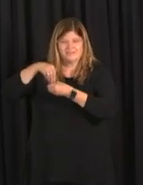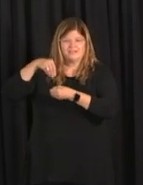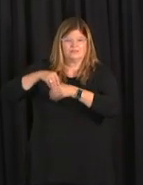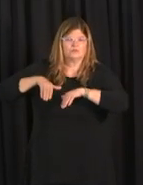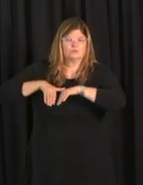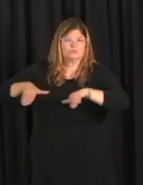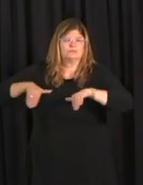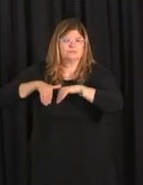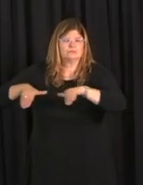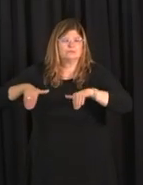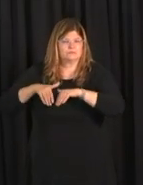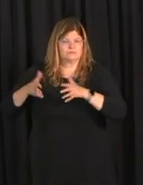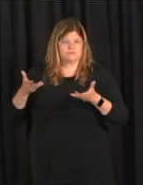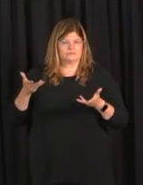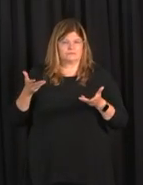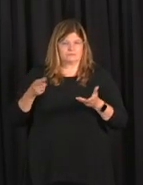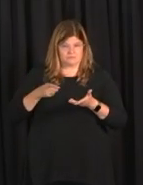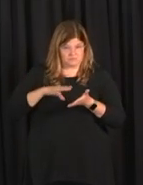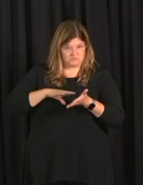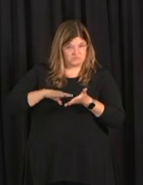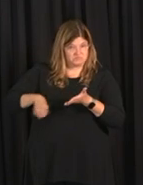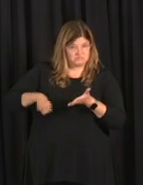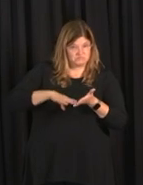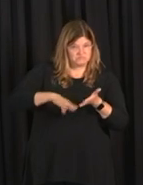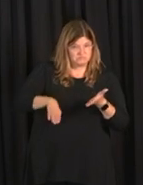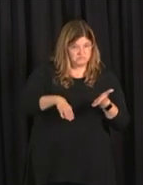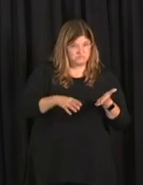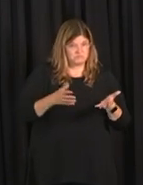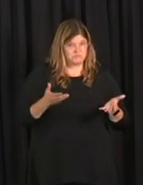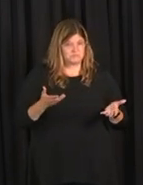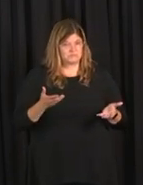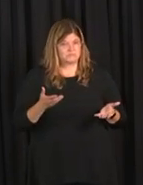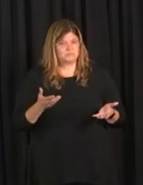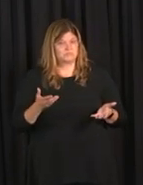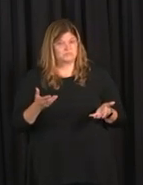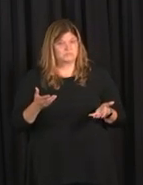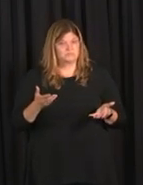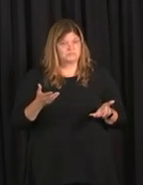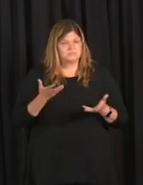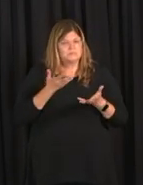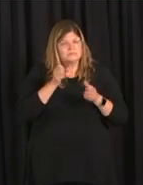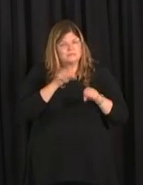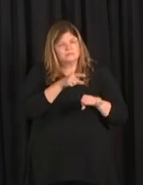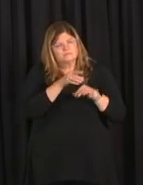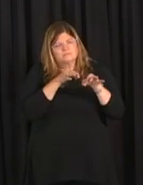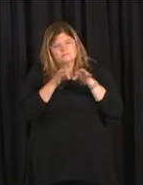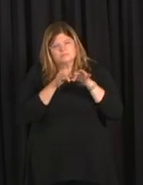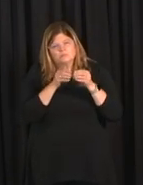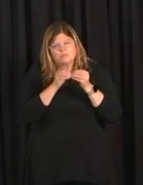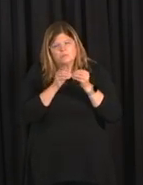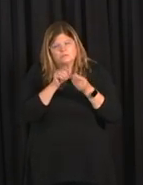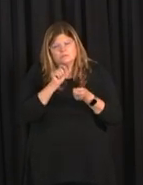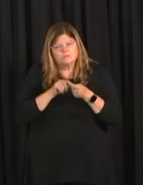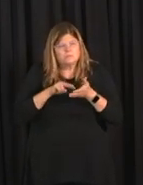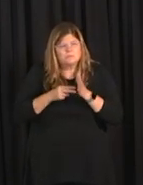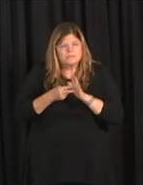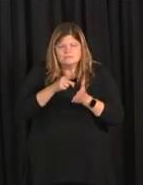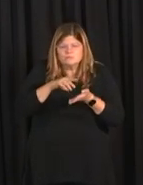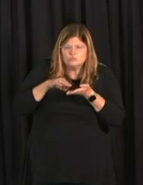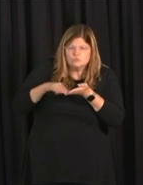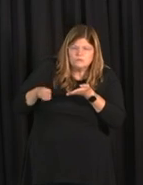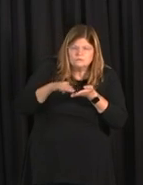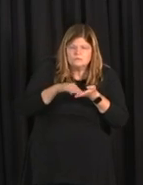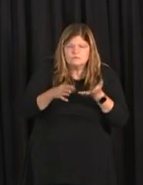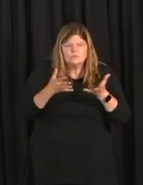considering. You're also looking at some of the waivers from the past. Can you be a little bit more specific and tell us what types of waivers you're looking at